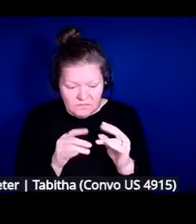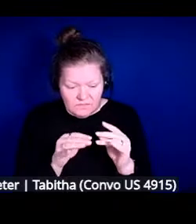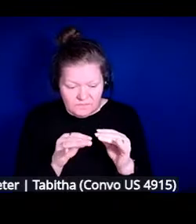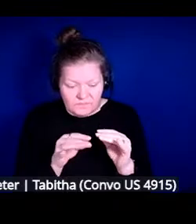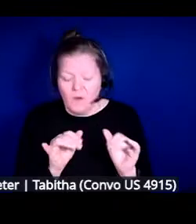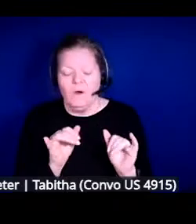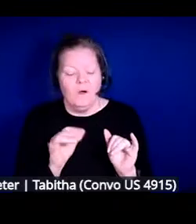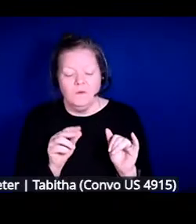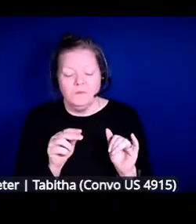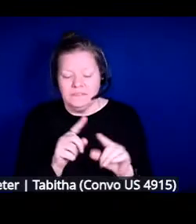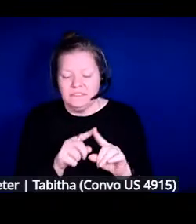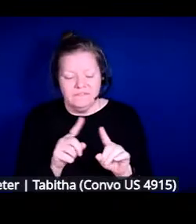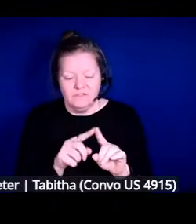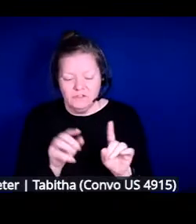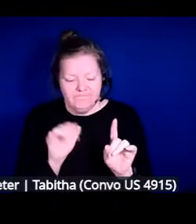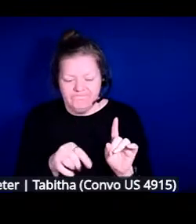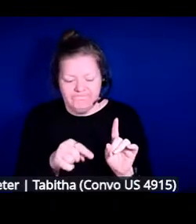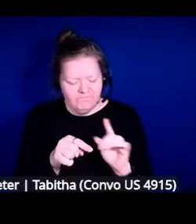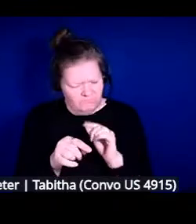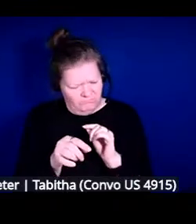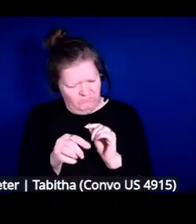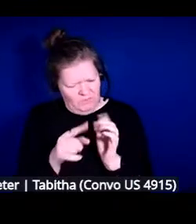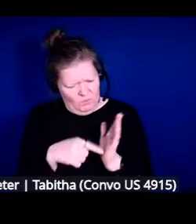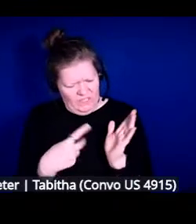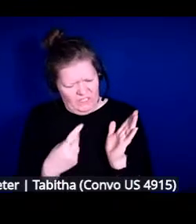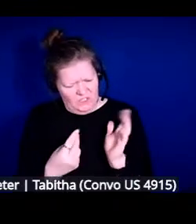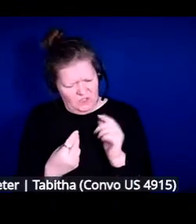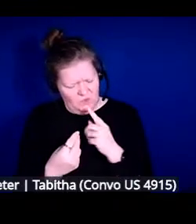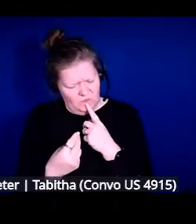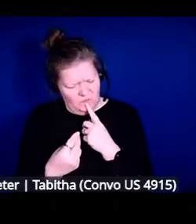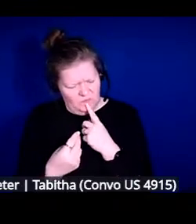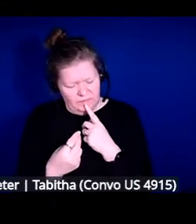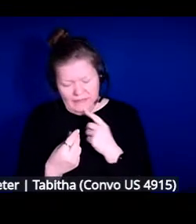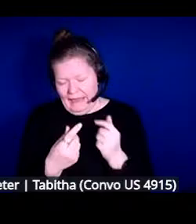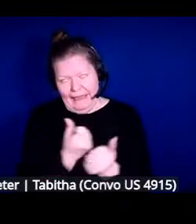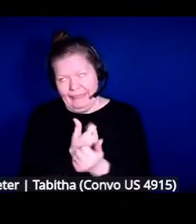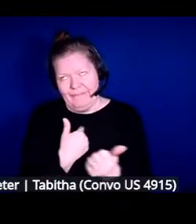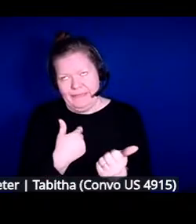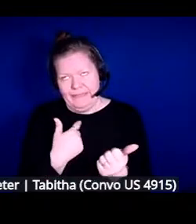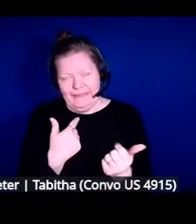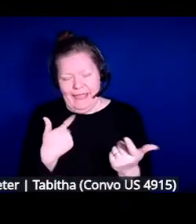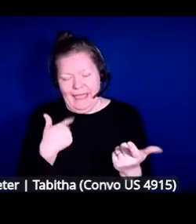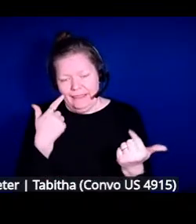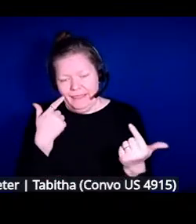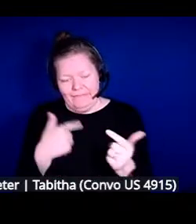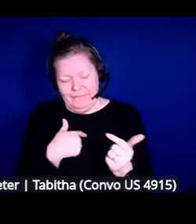Oh no, that's a different thing. That's it. What did I do? I love me. I crack me up.